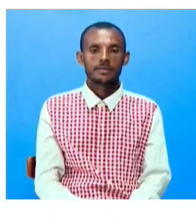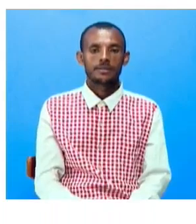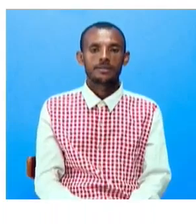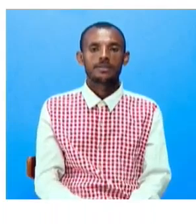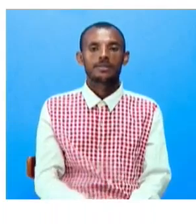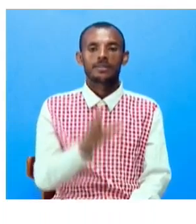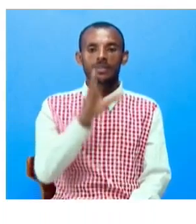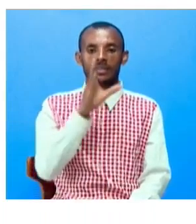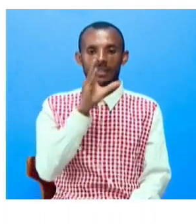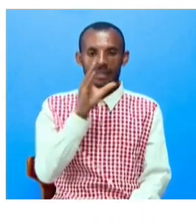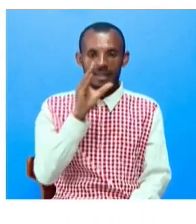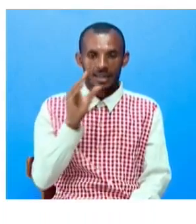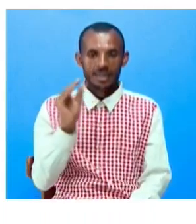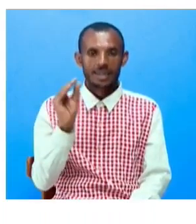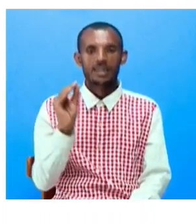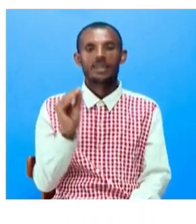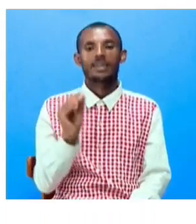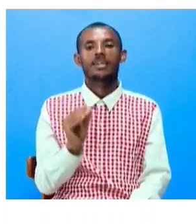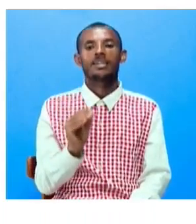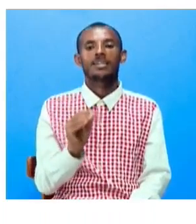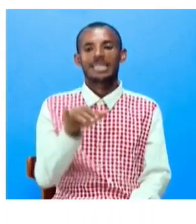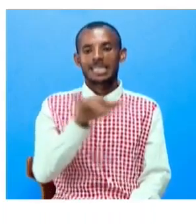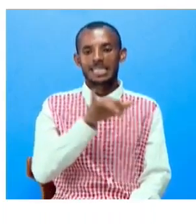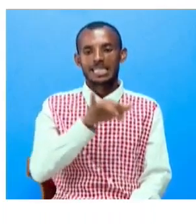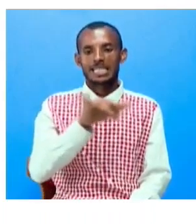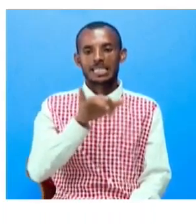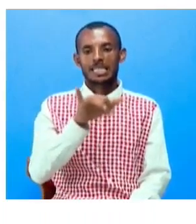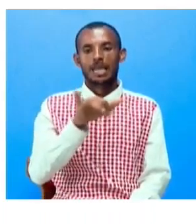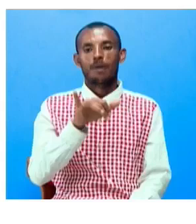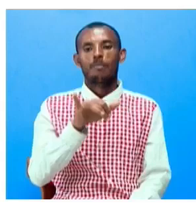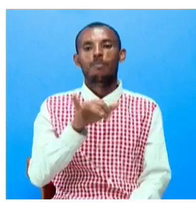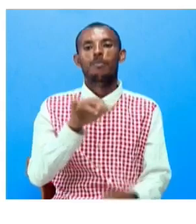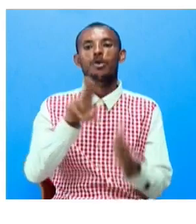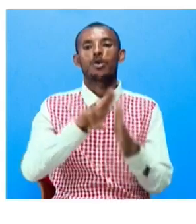and same unit, and the same